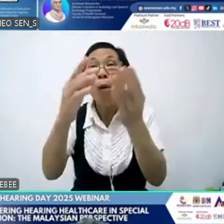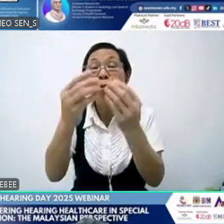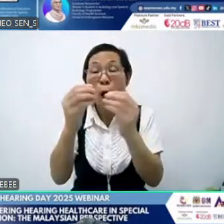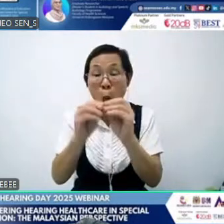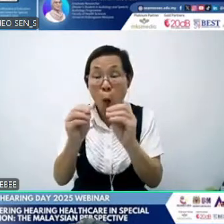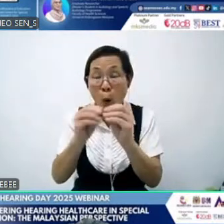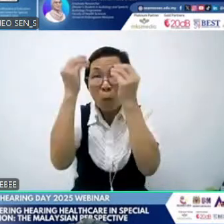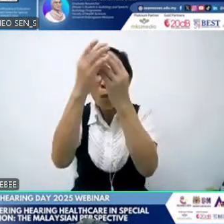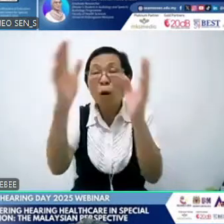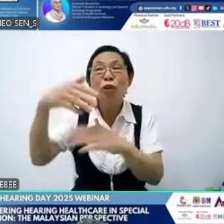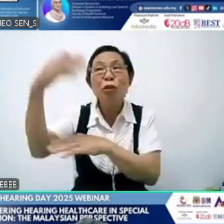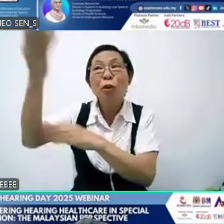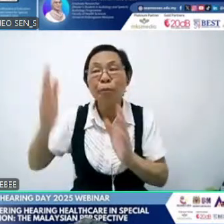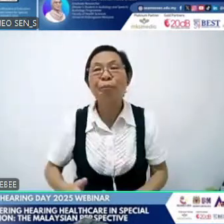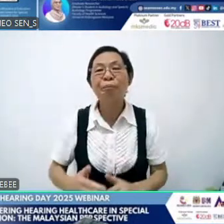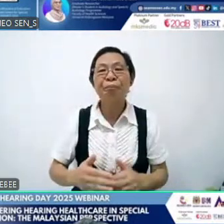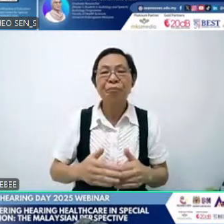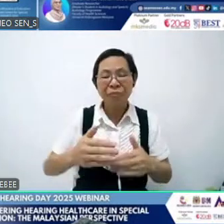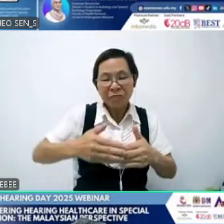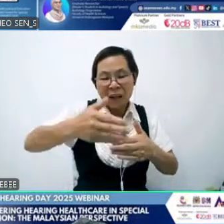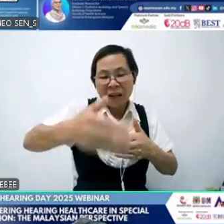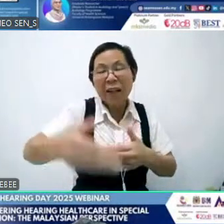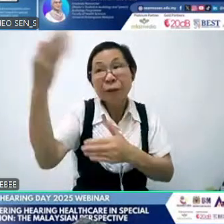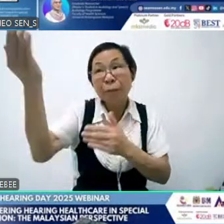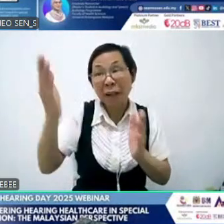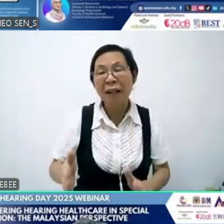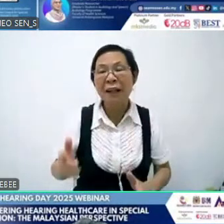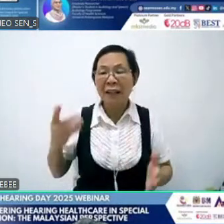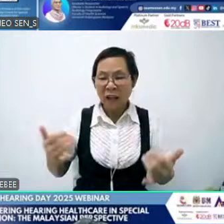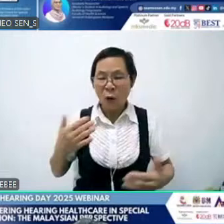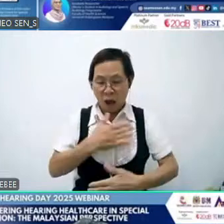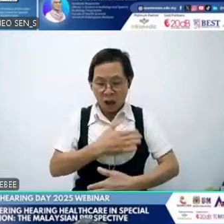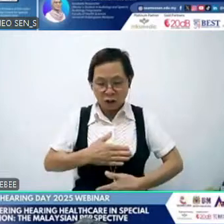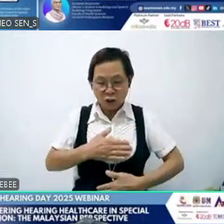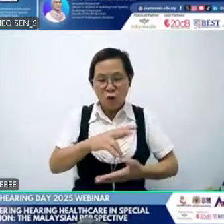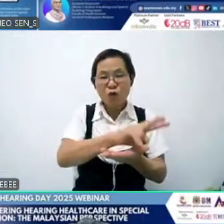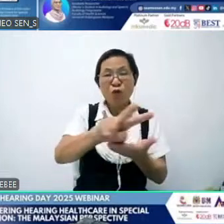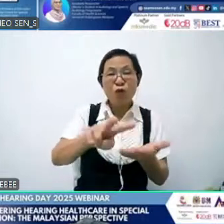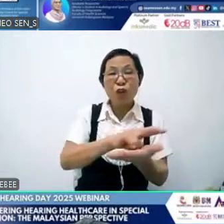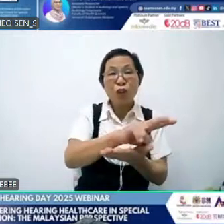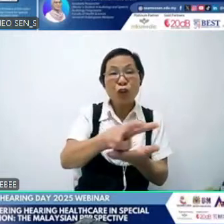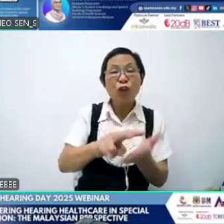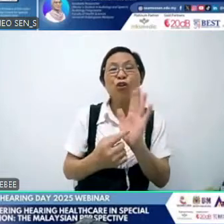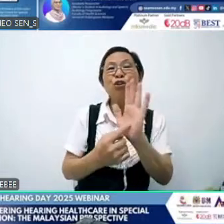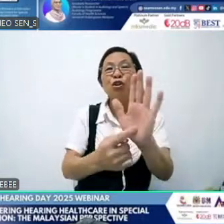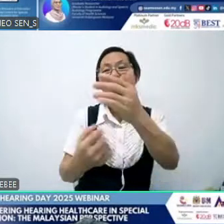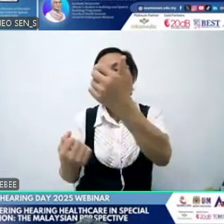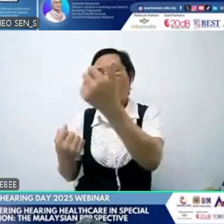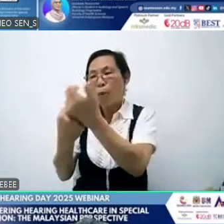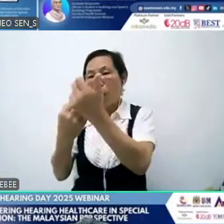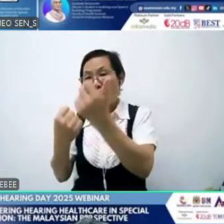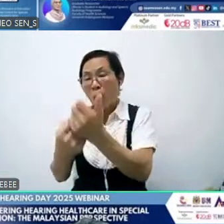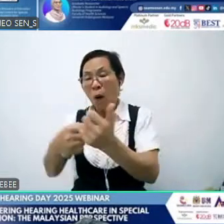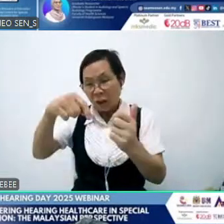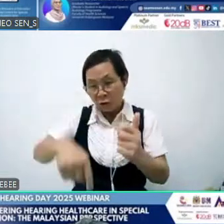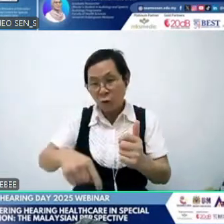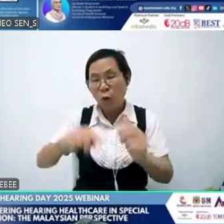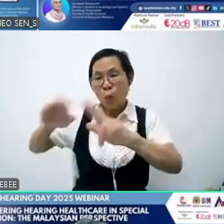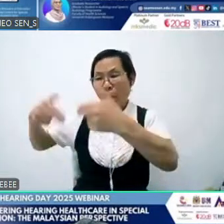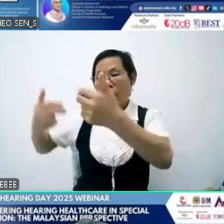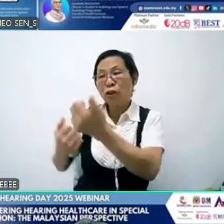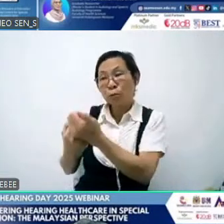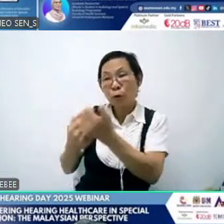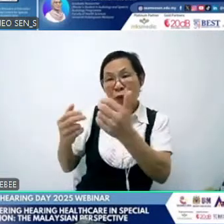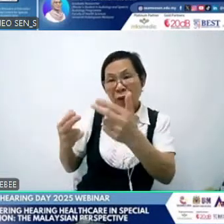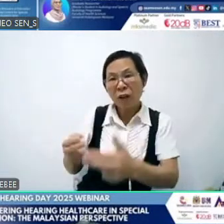Before we proceed to our next speaker, let's enjoy a short video featuring our sponsor of today's webinar,